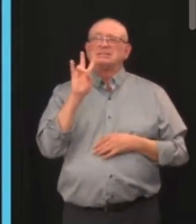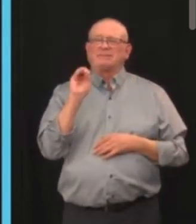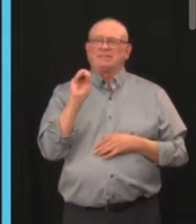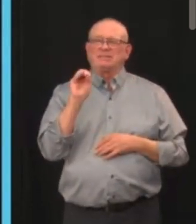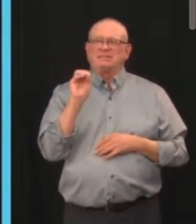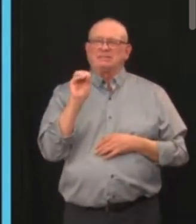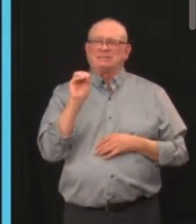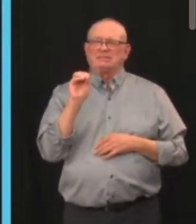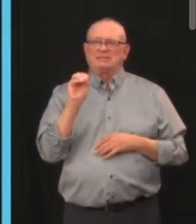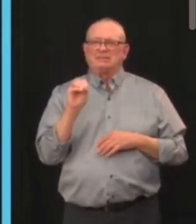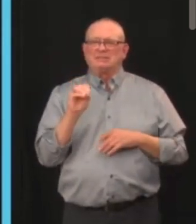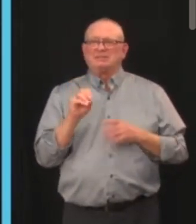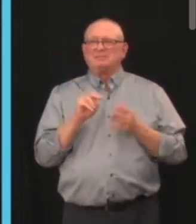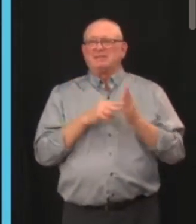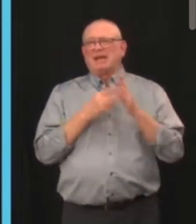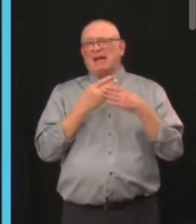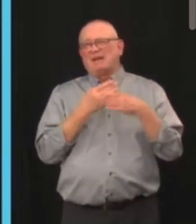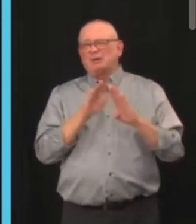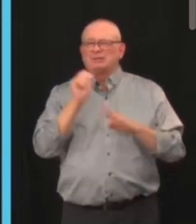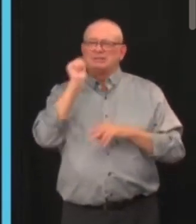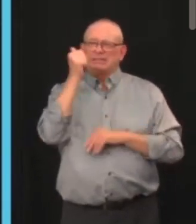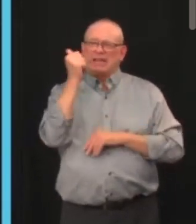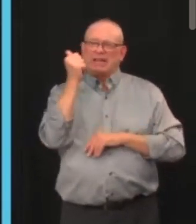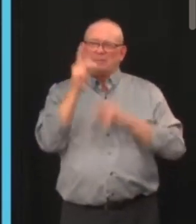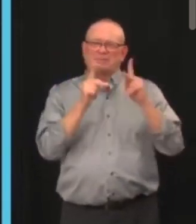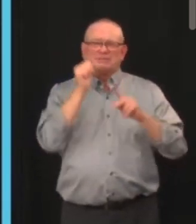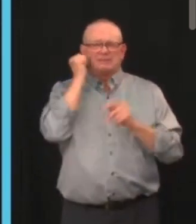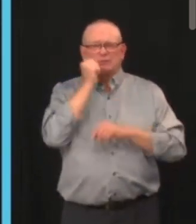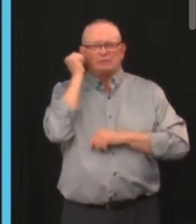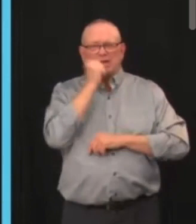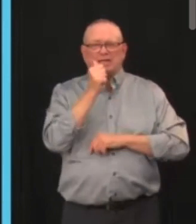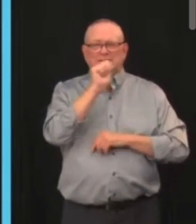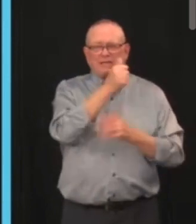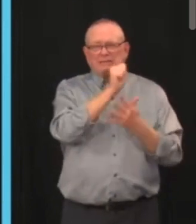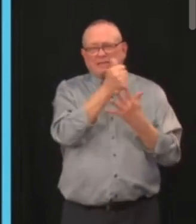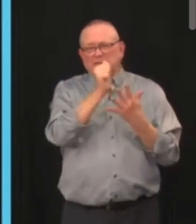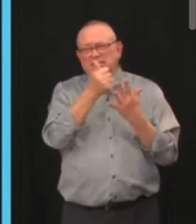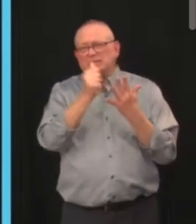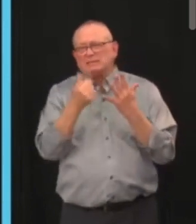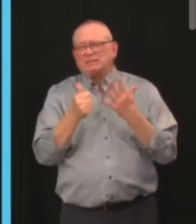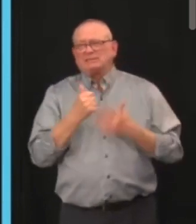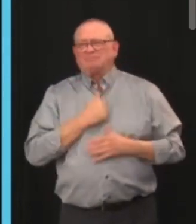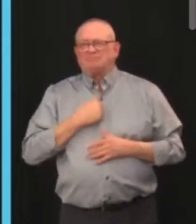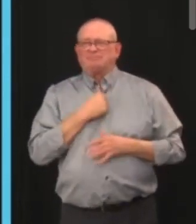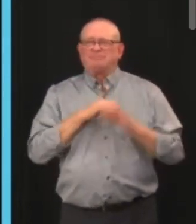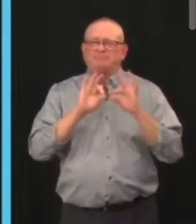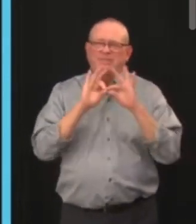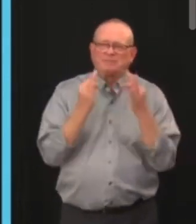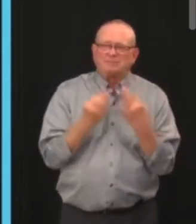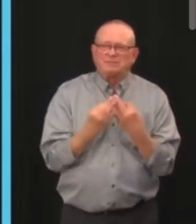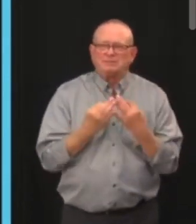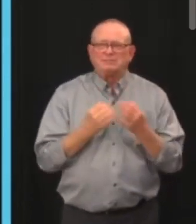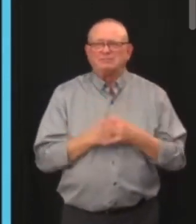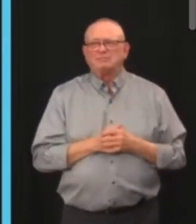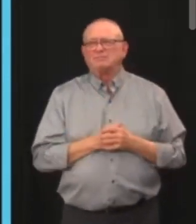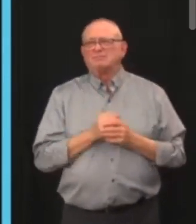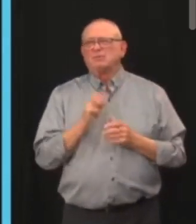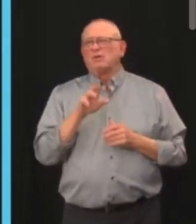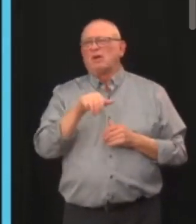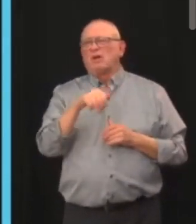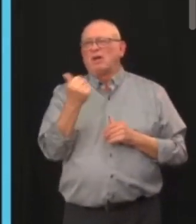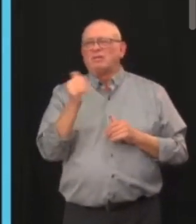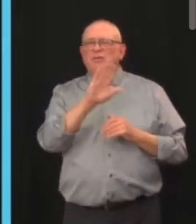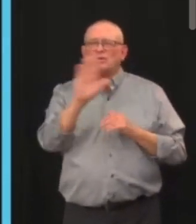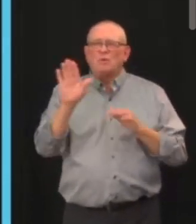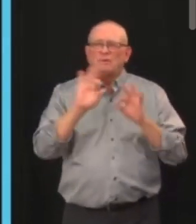per day. My condolences go to the loved ones of these Albertans and to anyone who has lost someone they cared about, no matter